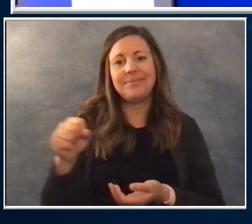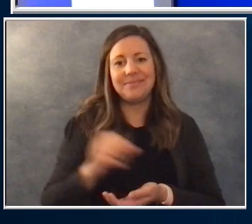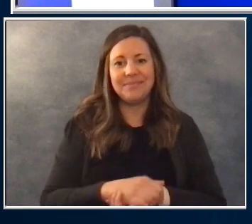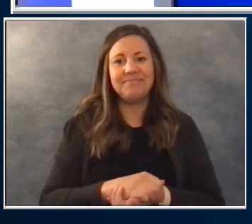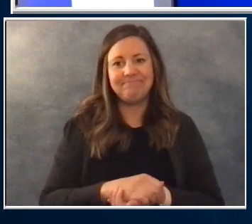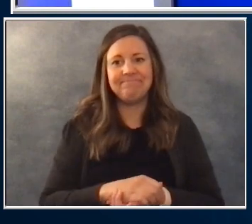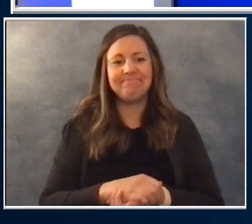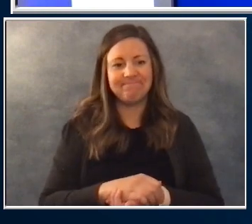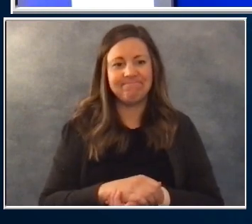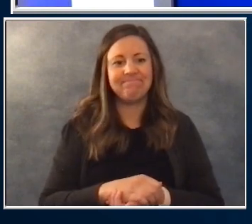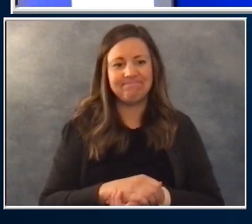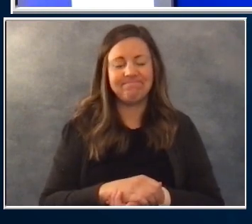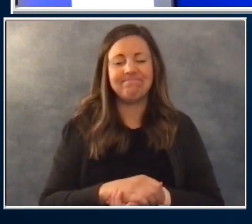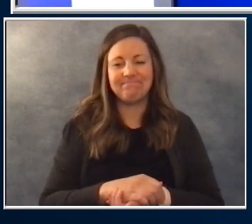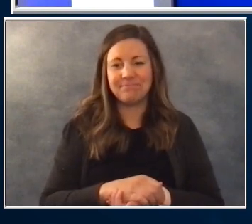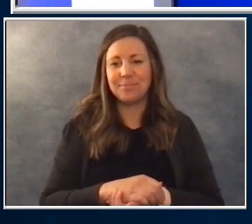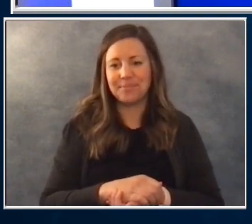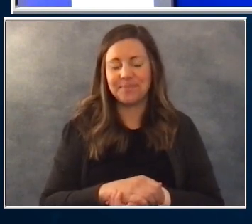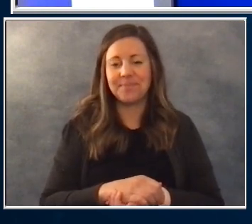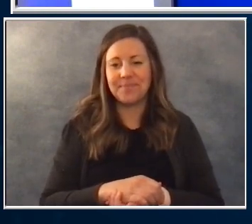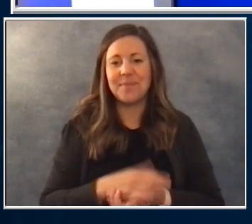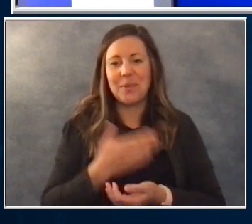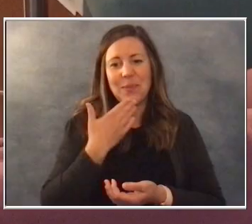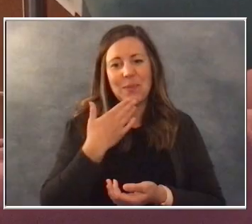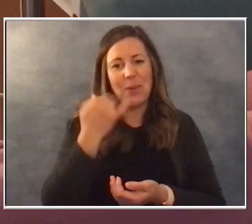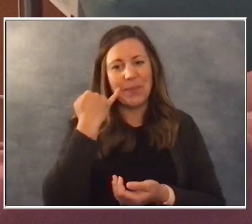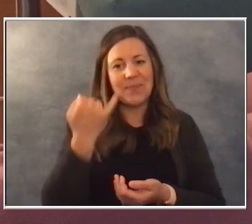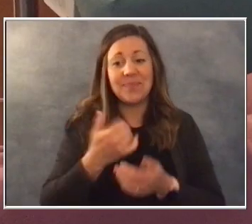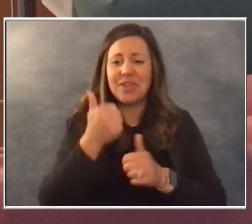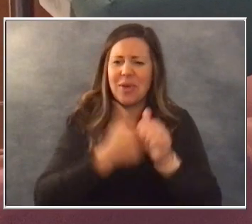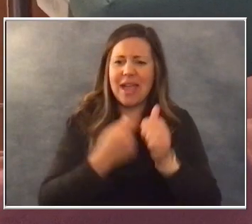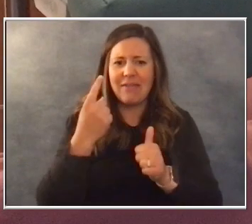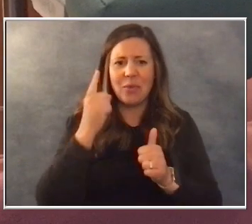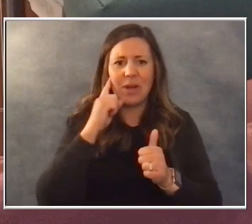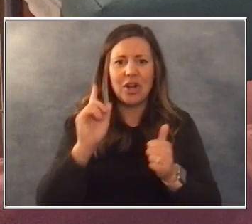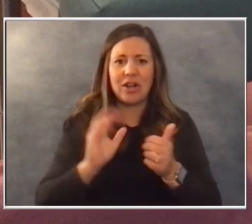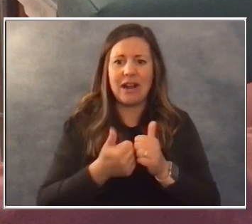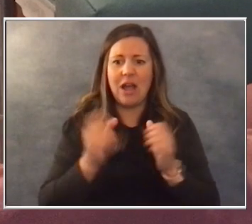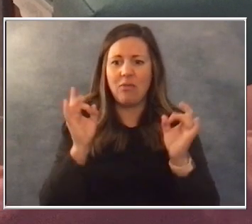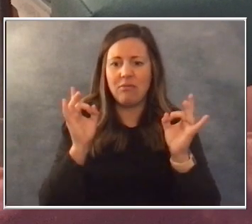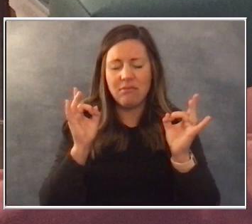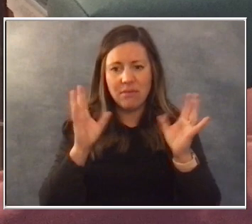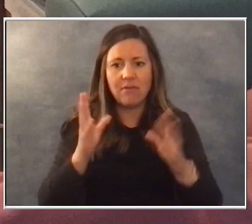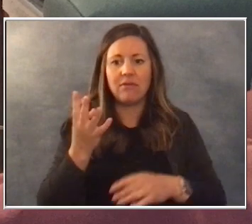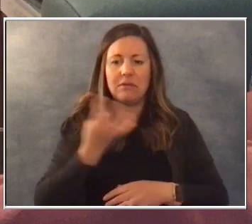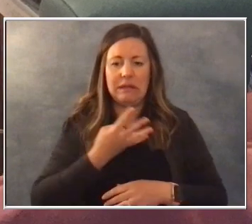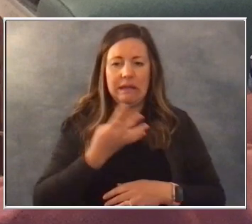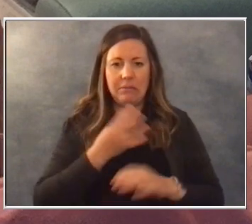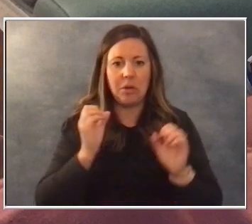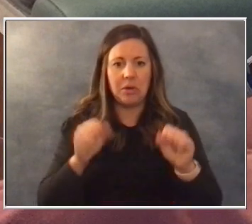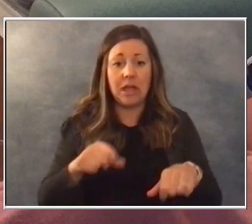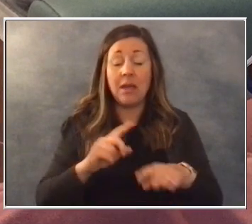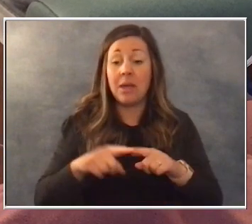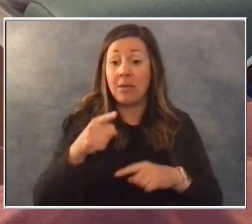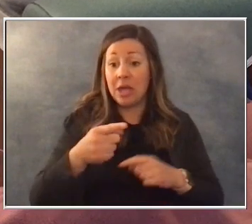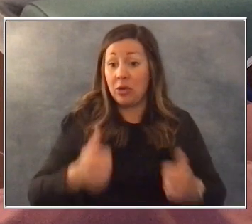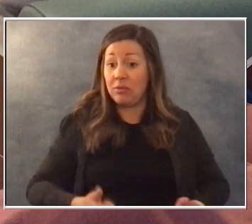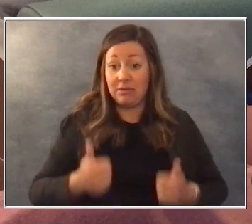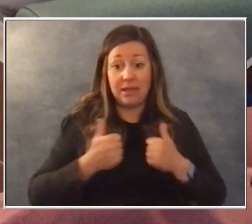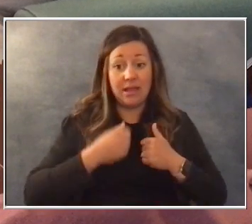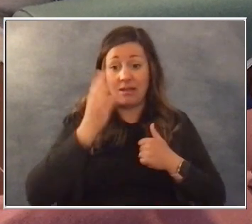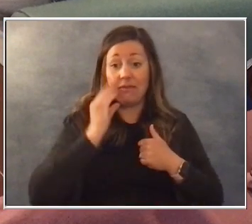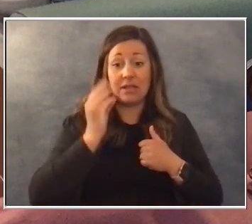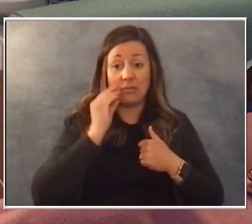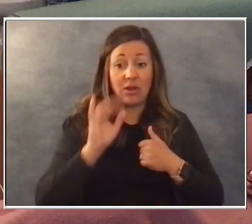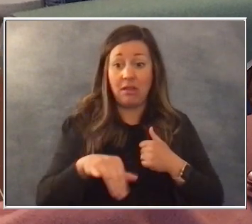yeah, good thinking. So everyone has heard how awful chemotherapy can be, but you lived it. How did